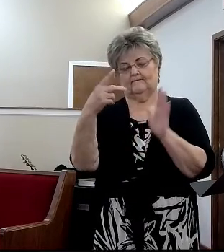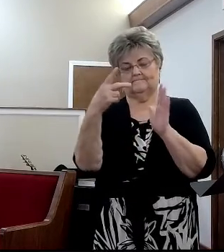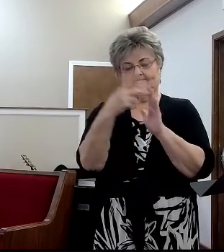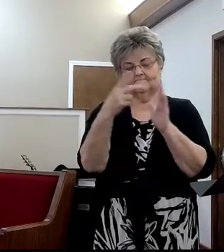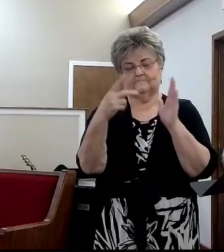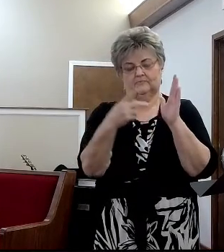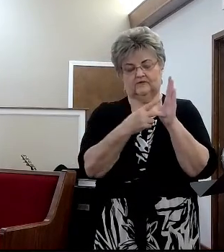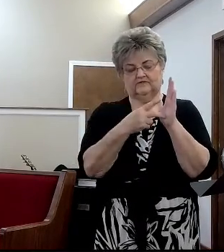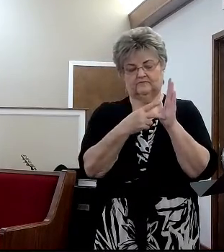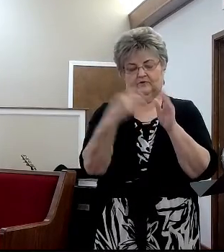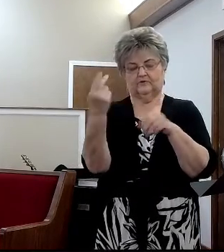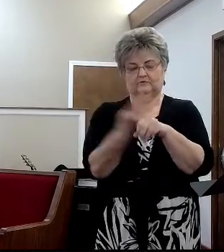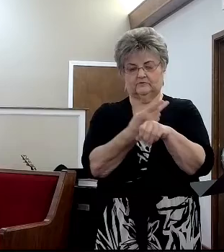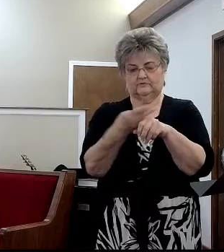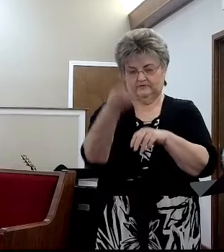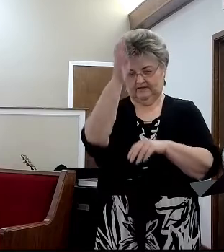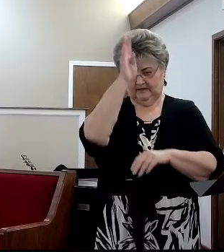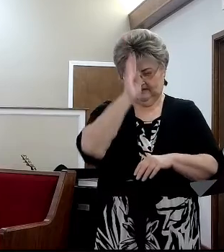Proverbs 17:24.